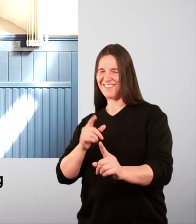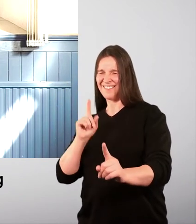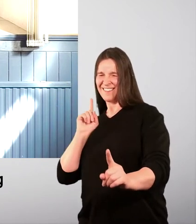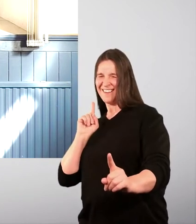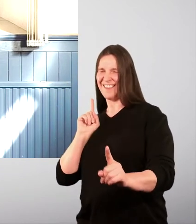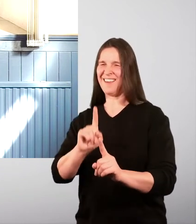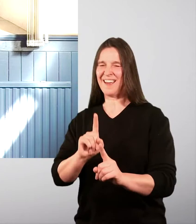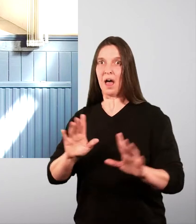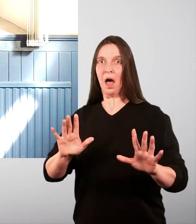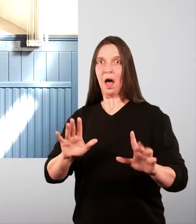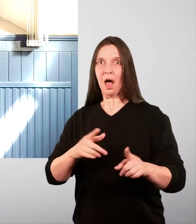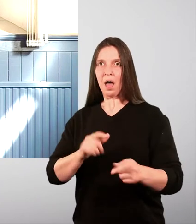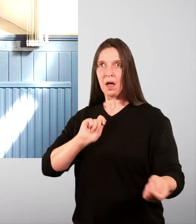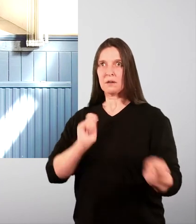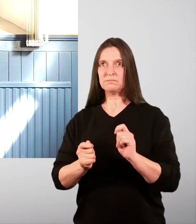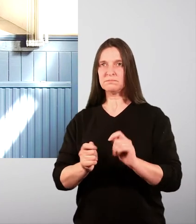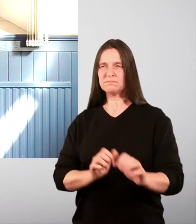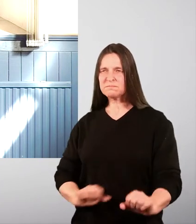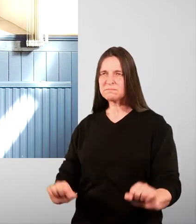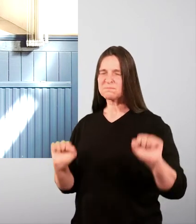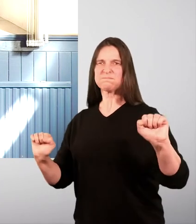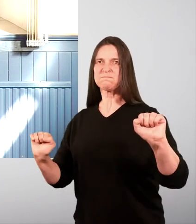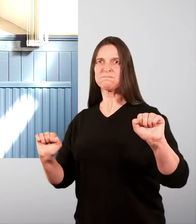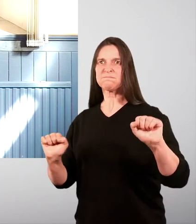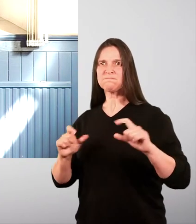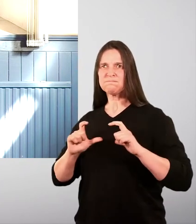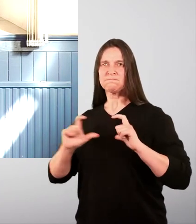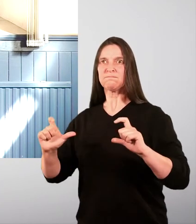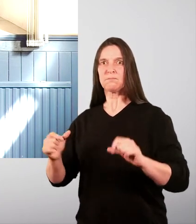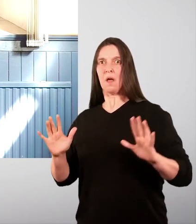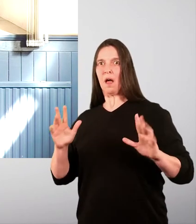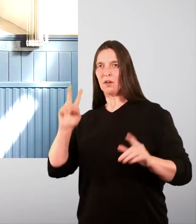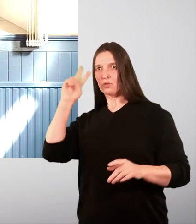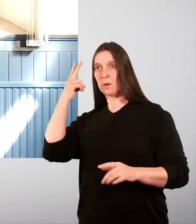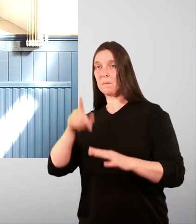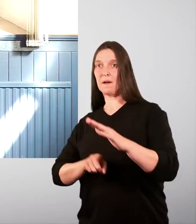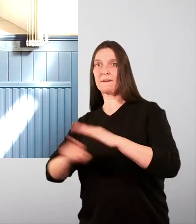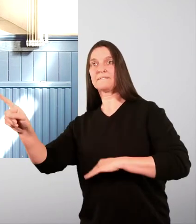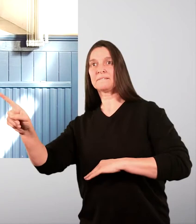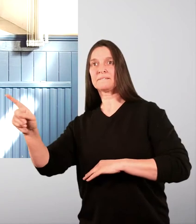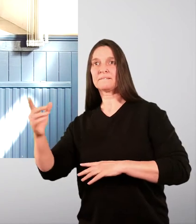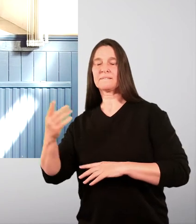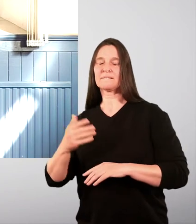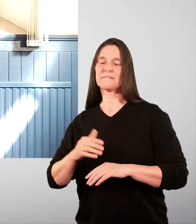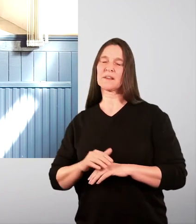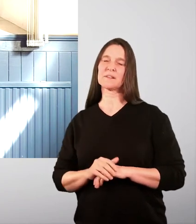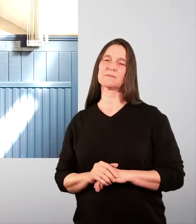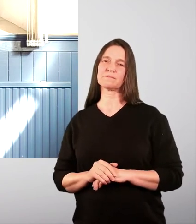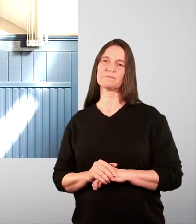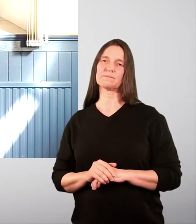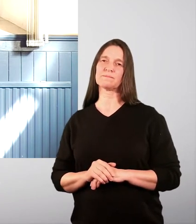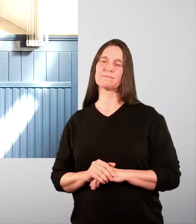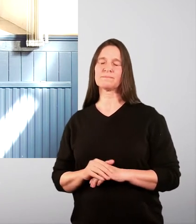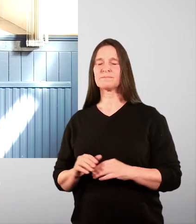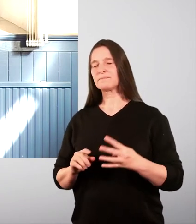shout out, you're no longer that vulnerable, easy target. You're basically saying, "I'm going to put up a fight here," and that's good.